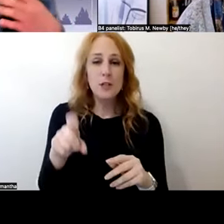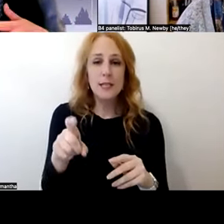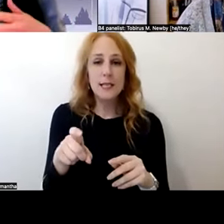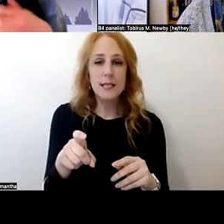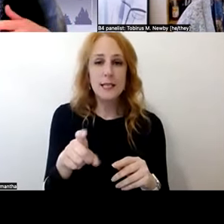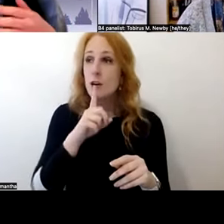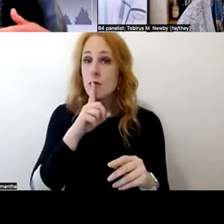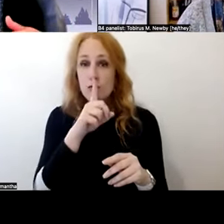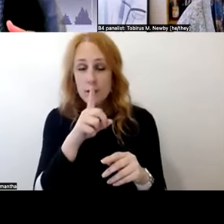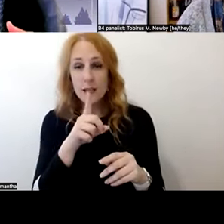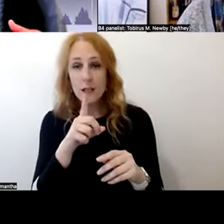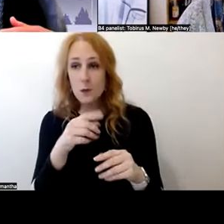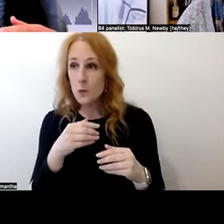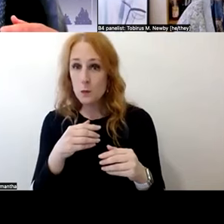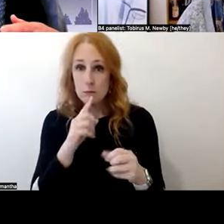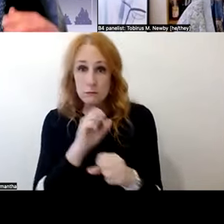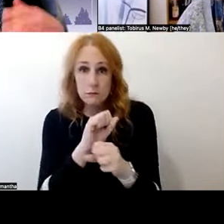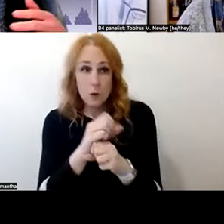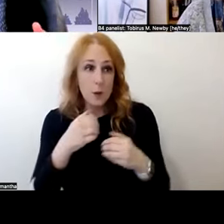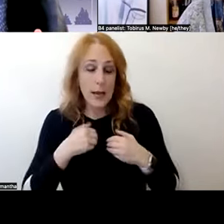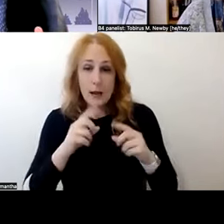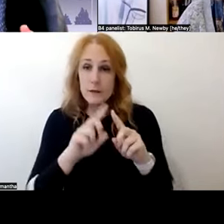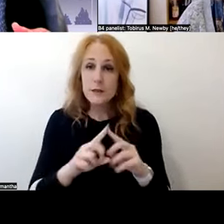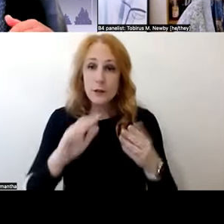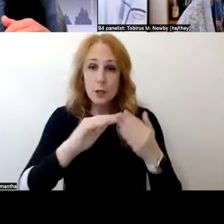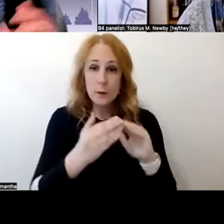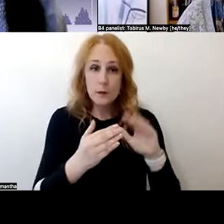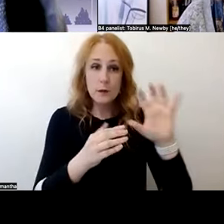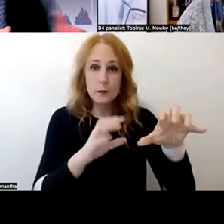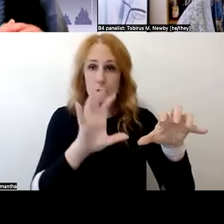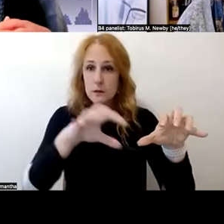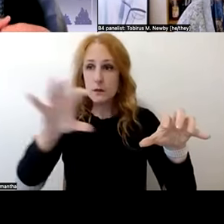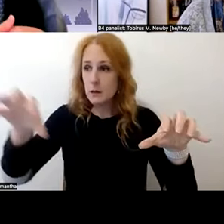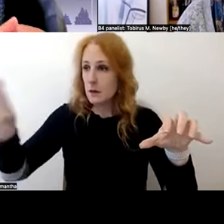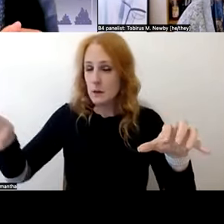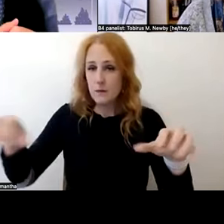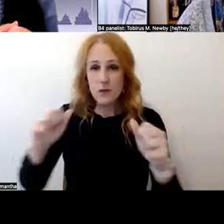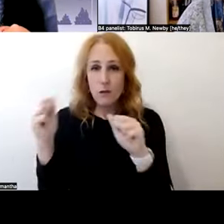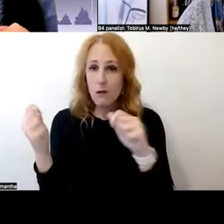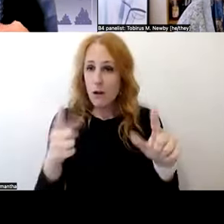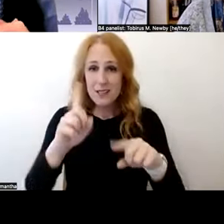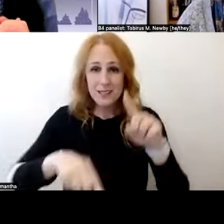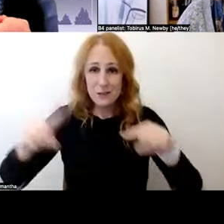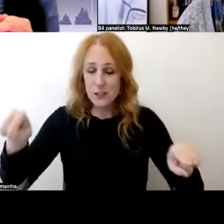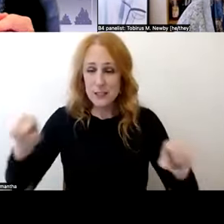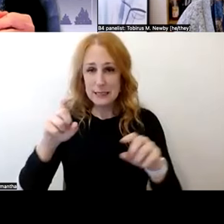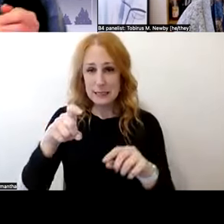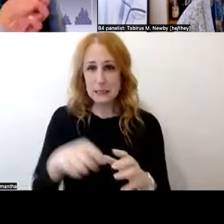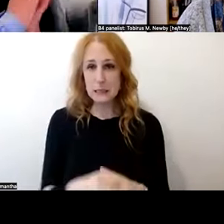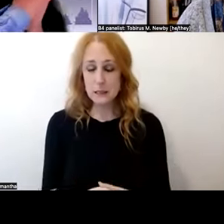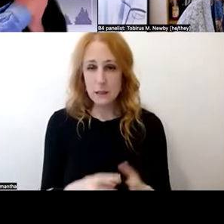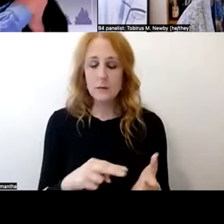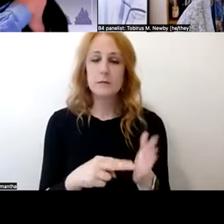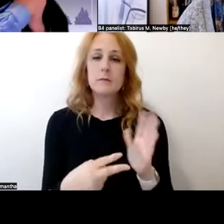we're talking about different communities and different needs, and what's been shared by my colleagues already. And so that kind